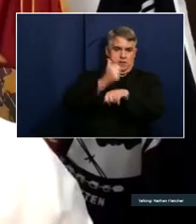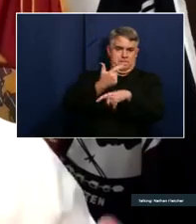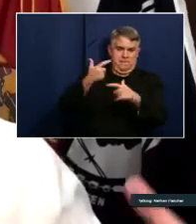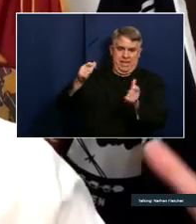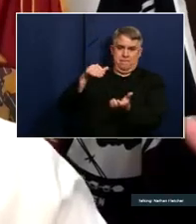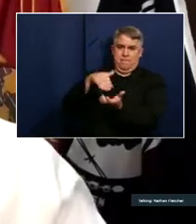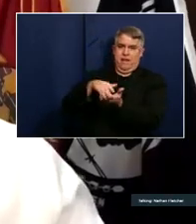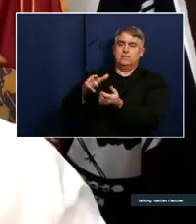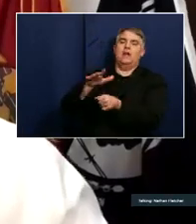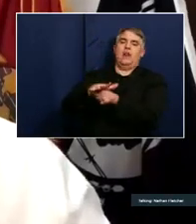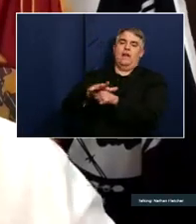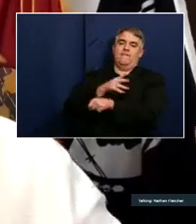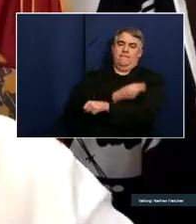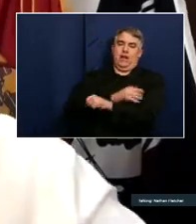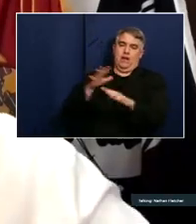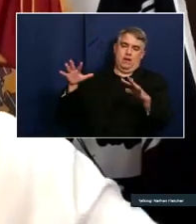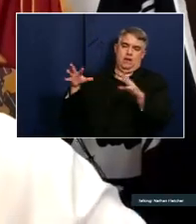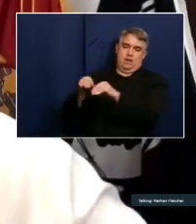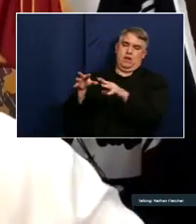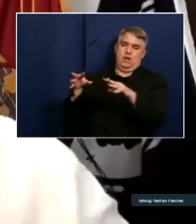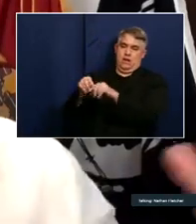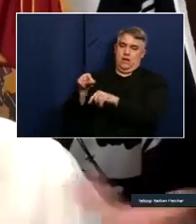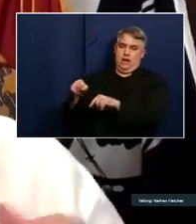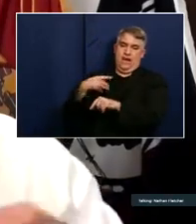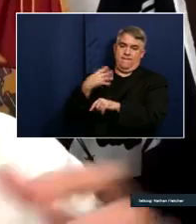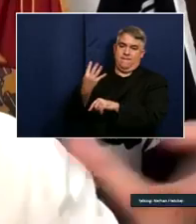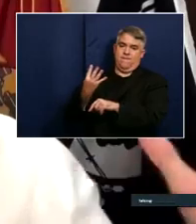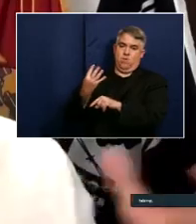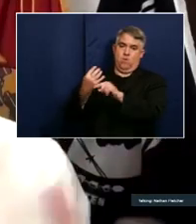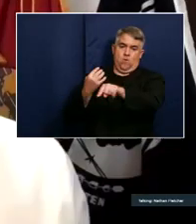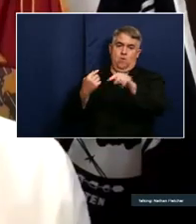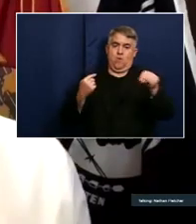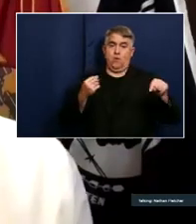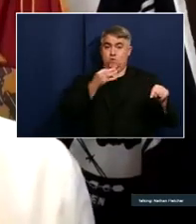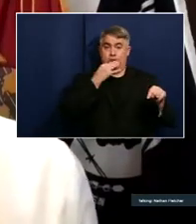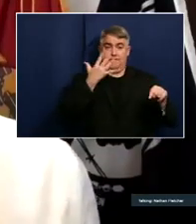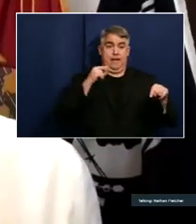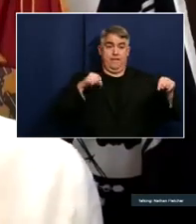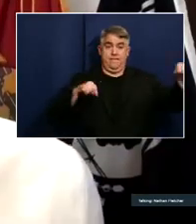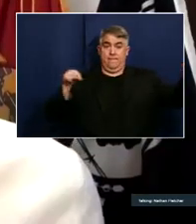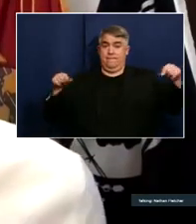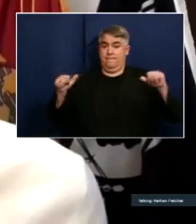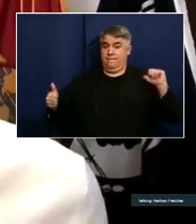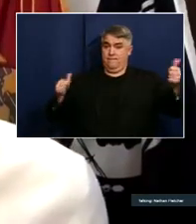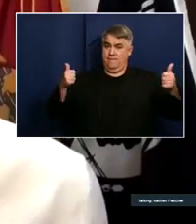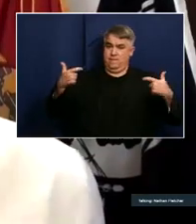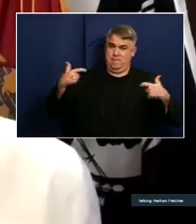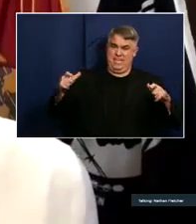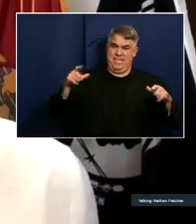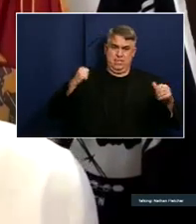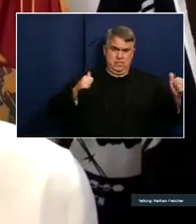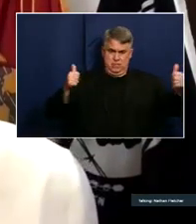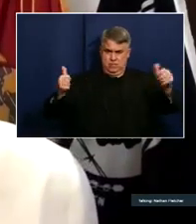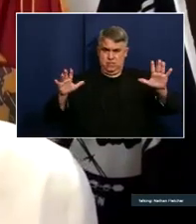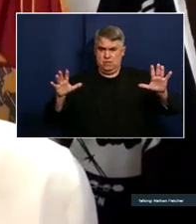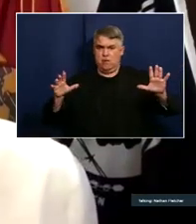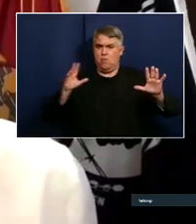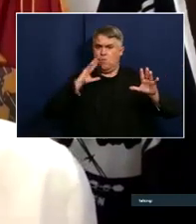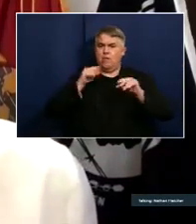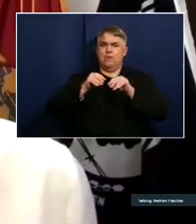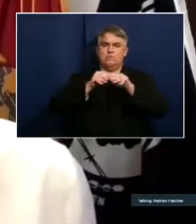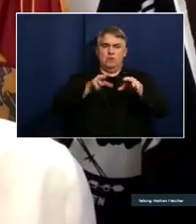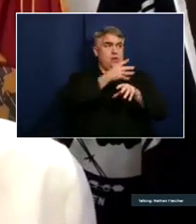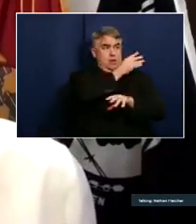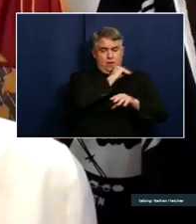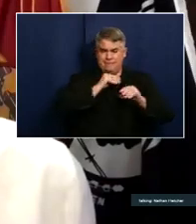given we're now at 4 and about to be 5, plus all of the other sites, they're being spread out a little bit. And so each of our sites is running under capacity.